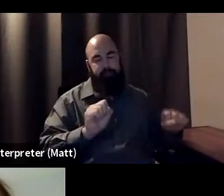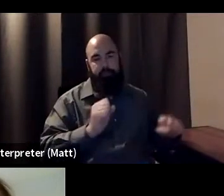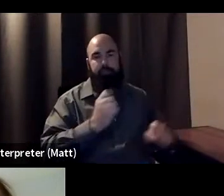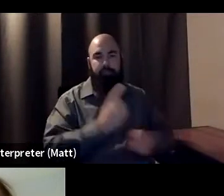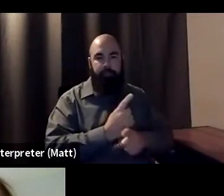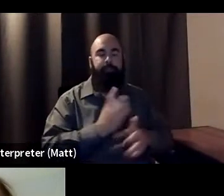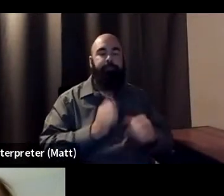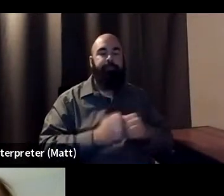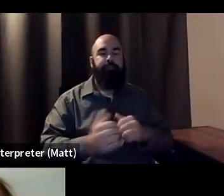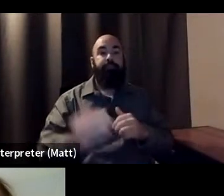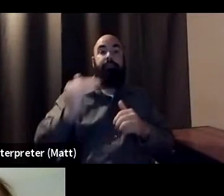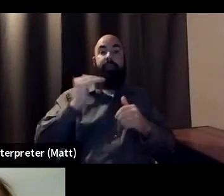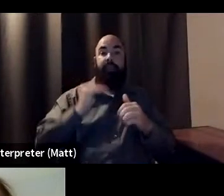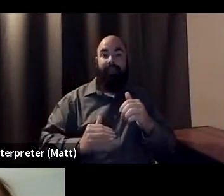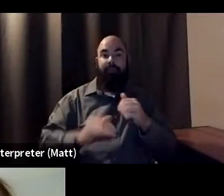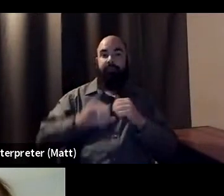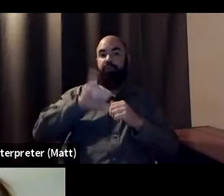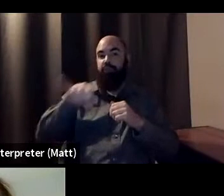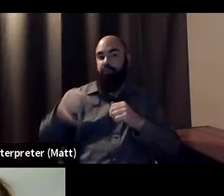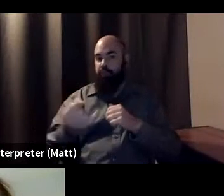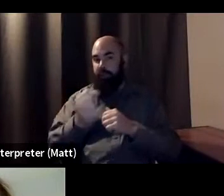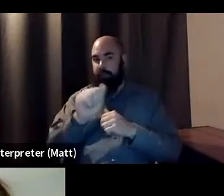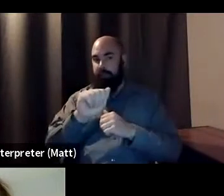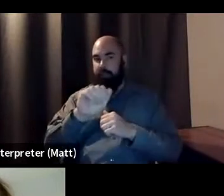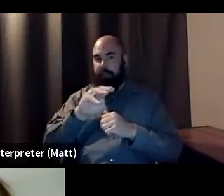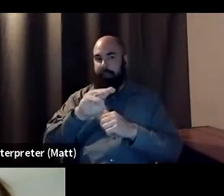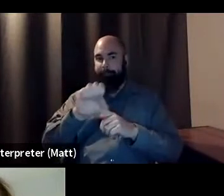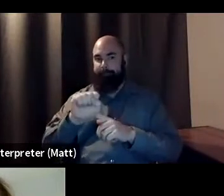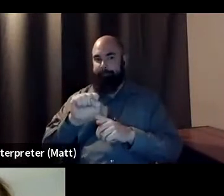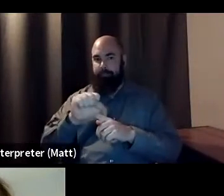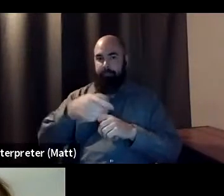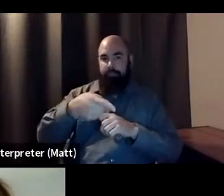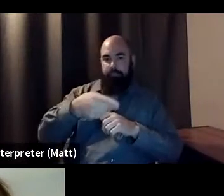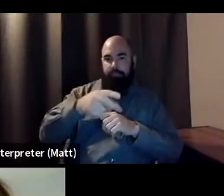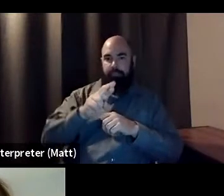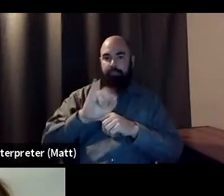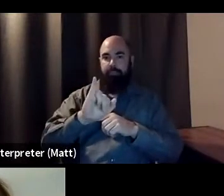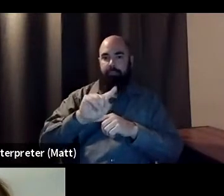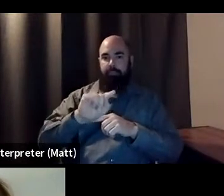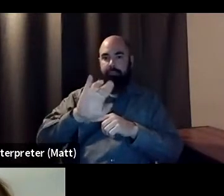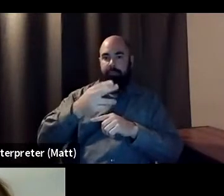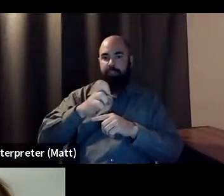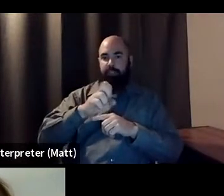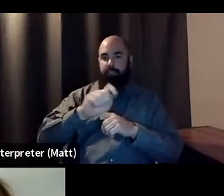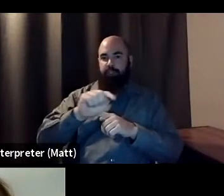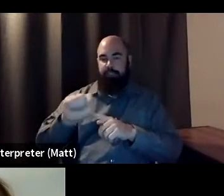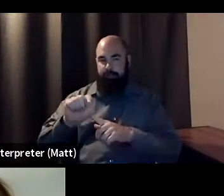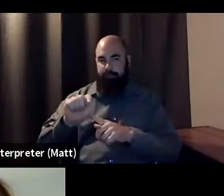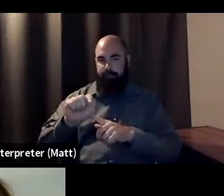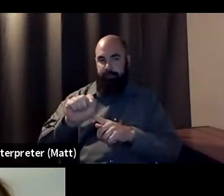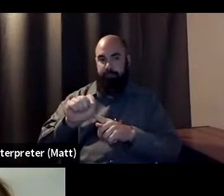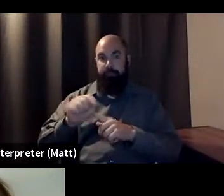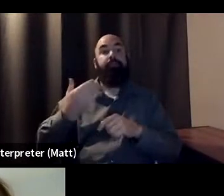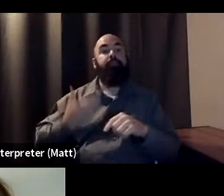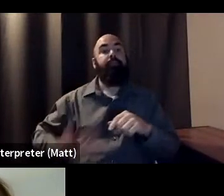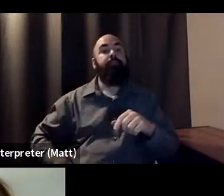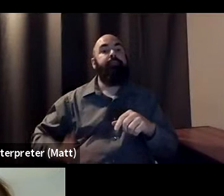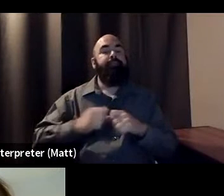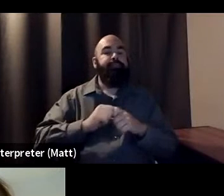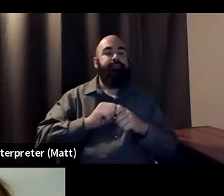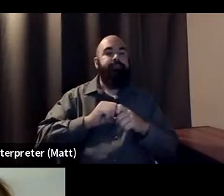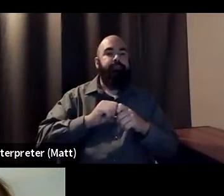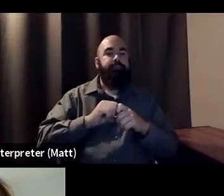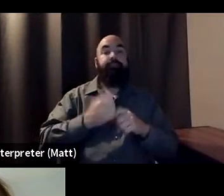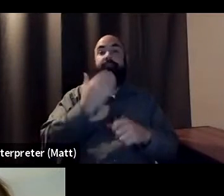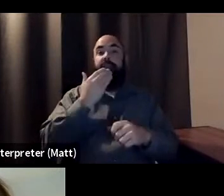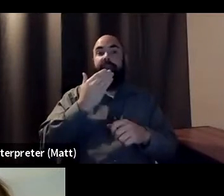Ashley. Next, we have James Pritchett. He's Executive Director of New River Valley Community Services. Good evening, Kevin, and